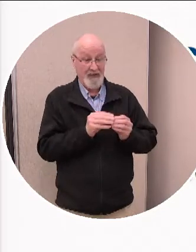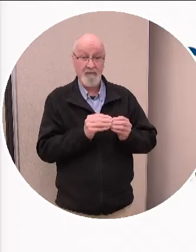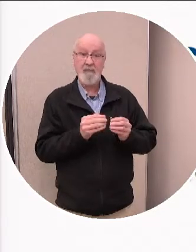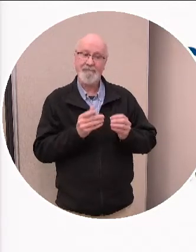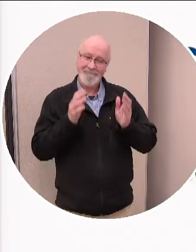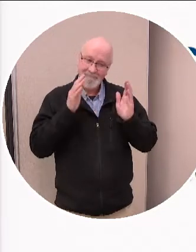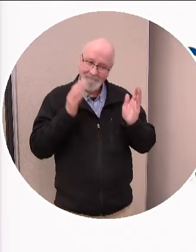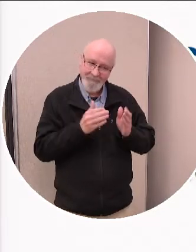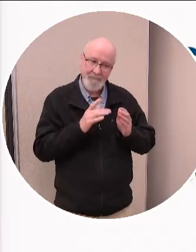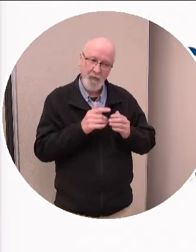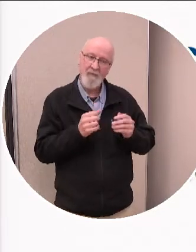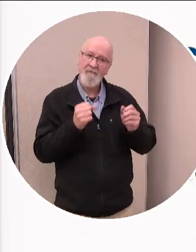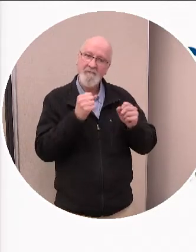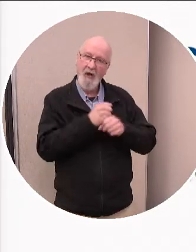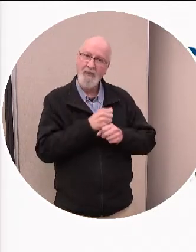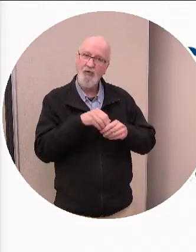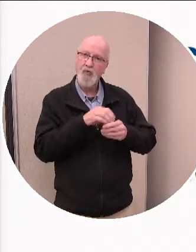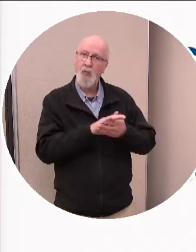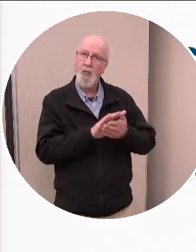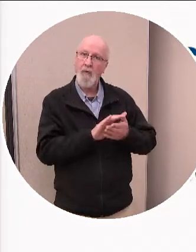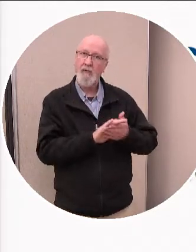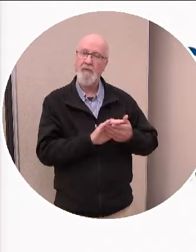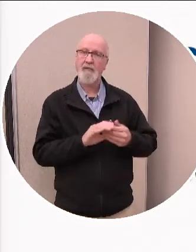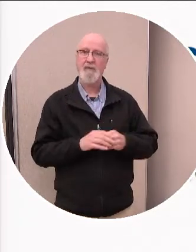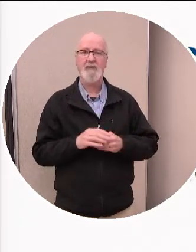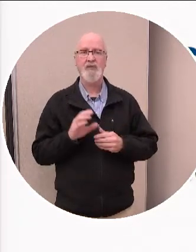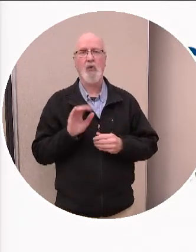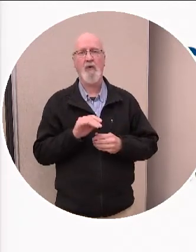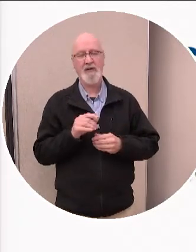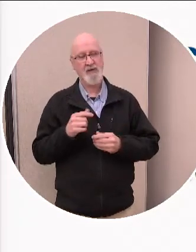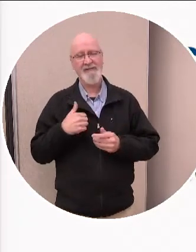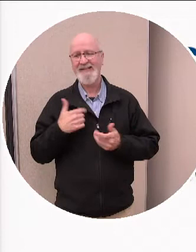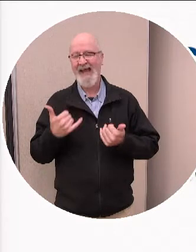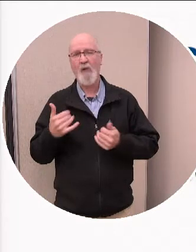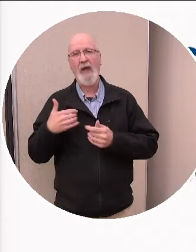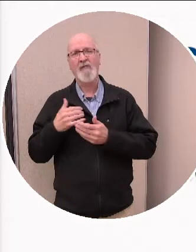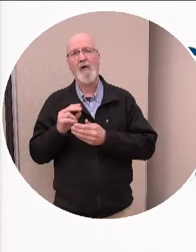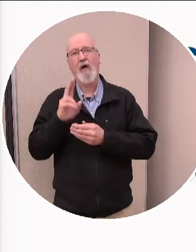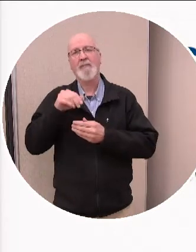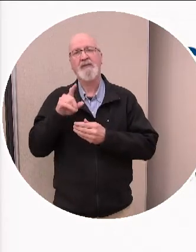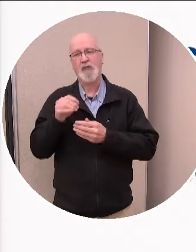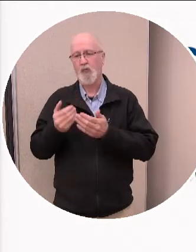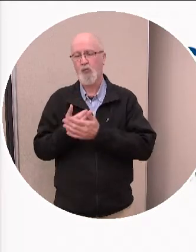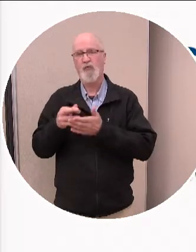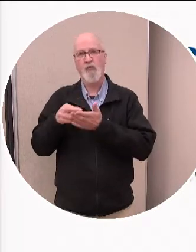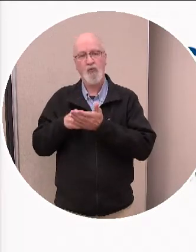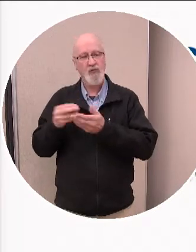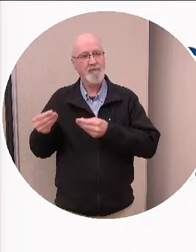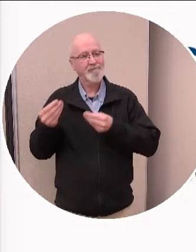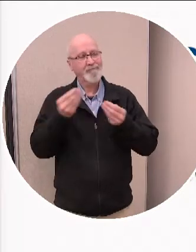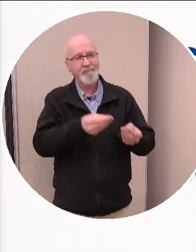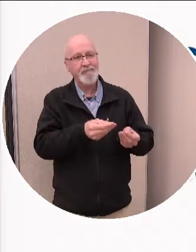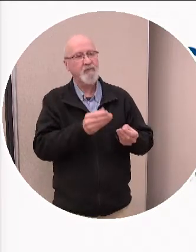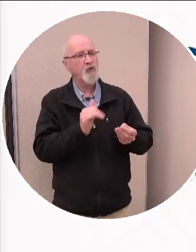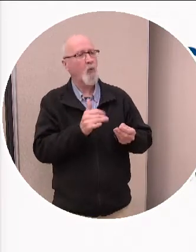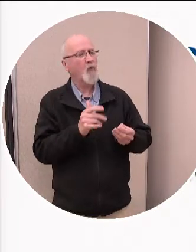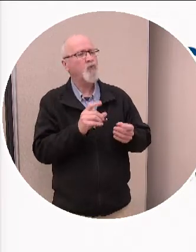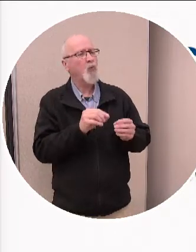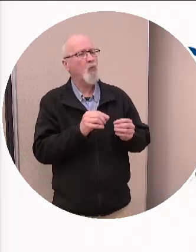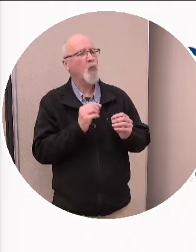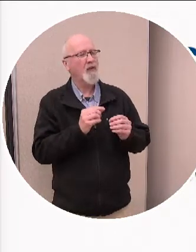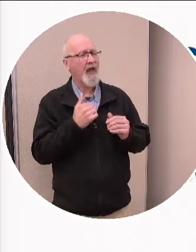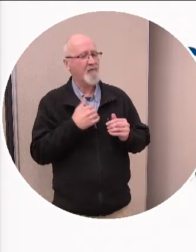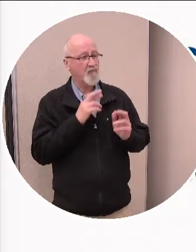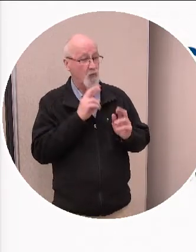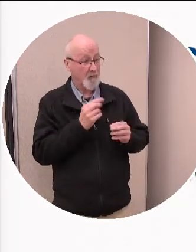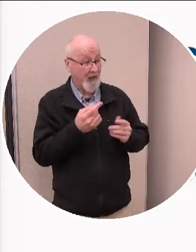violence. Administrators have been provided with updated guidelines for responding to a report of any gender-related violence